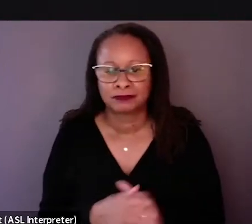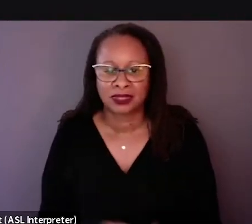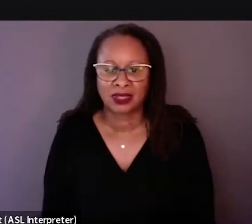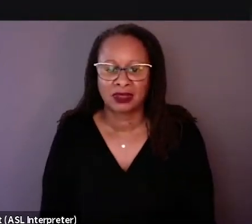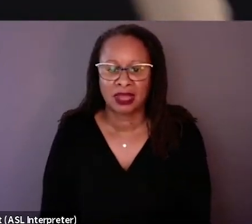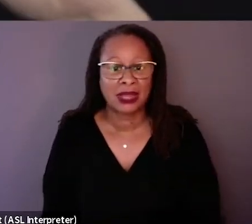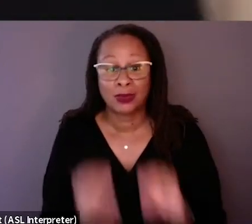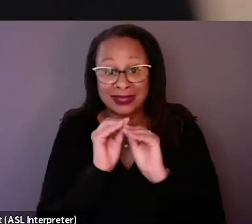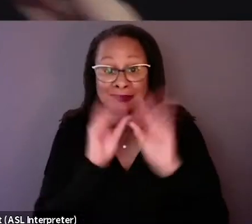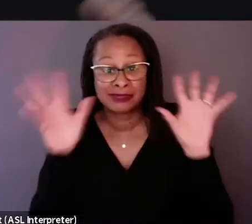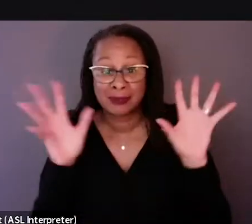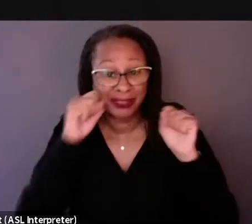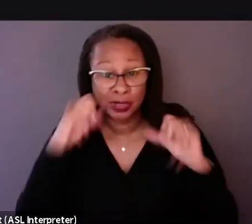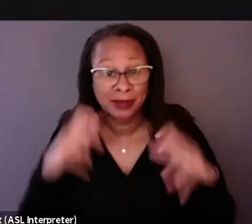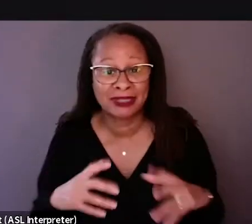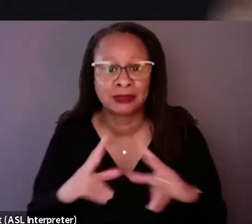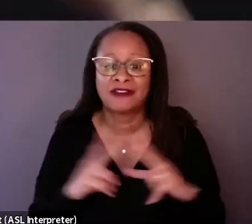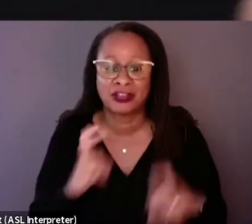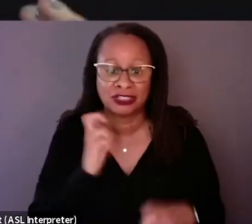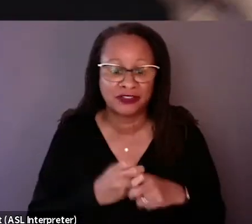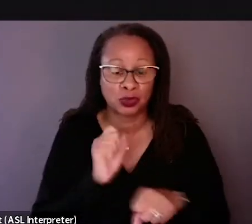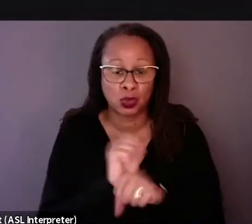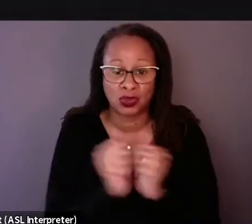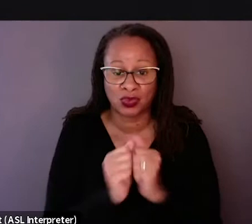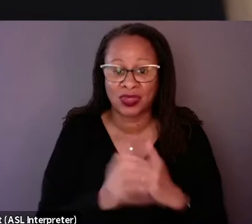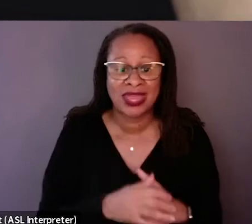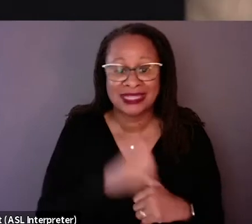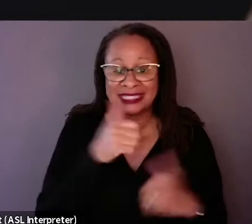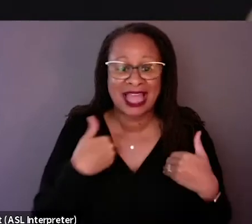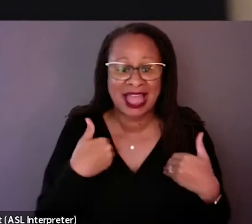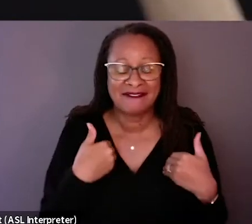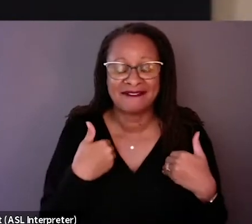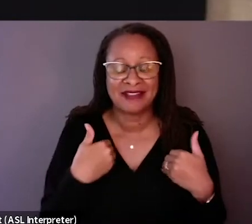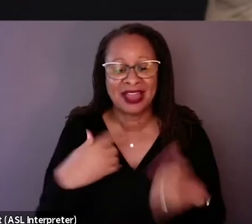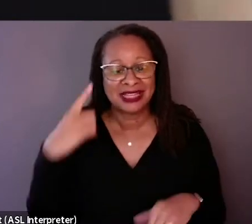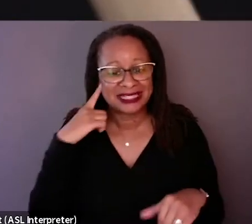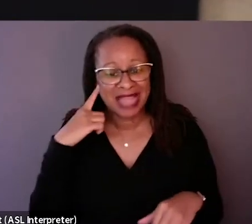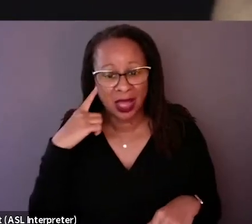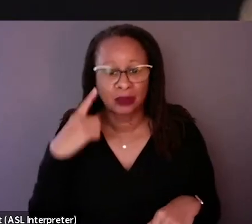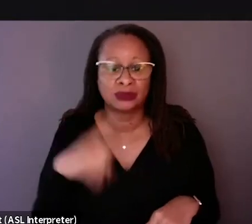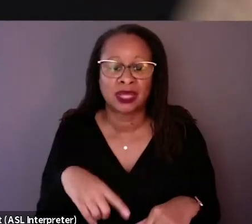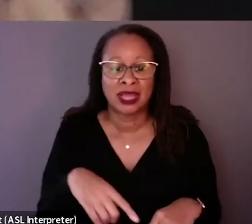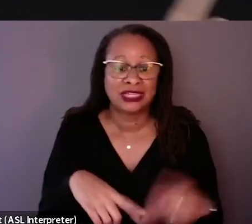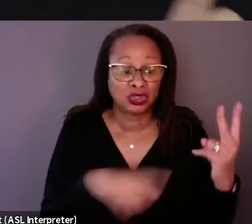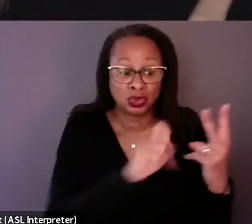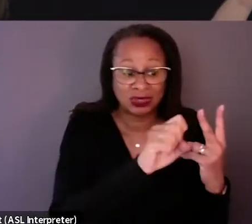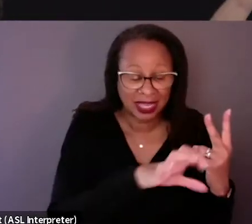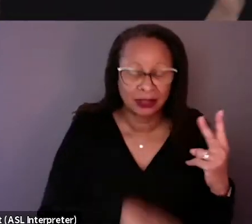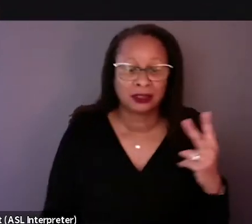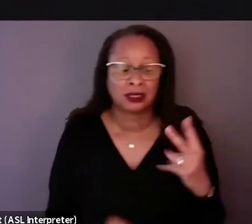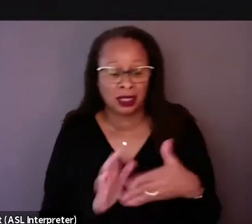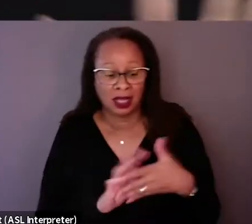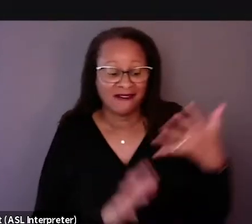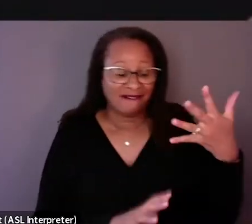absolutely spectacular, but also extremely difficult to work with. Aside from lacking sound, it was like, you know, 2 seconds of one shot, 5 seconds of